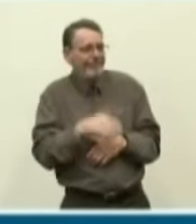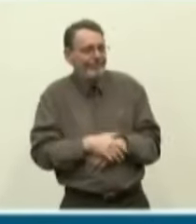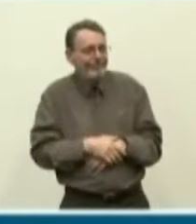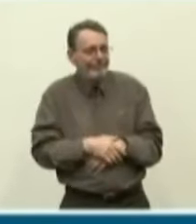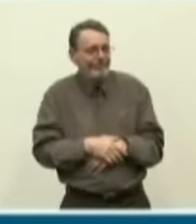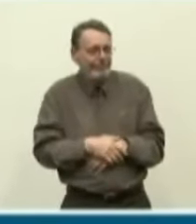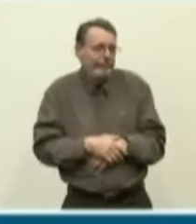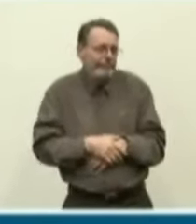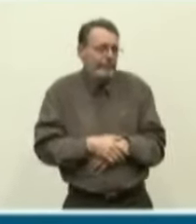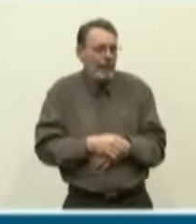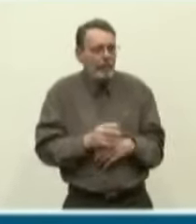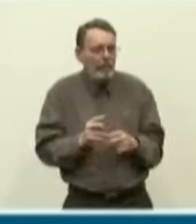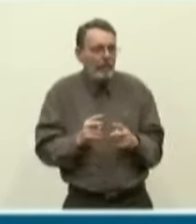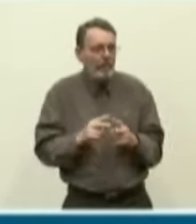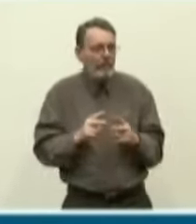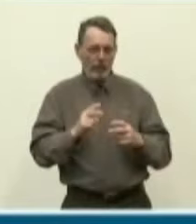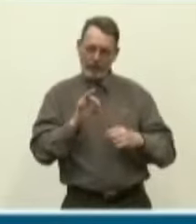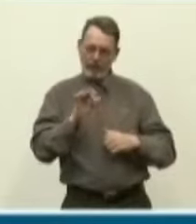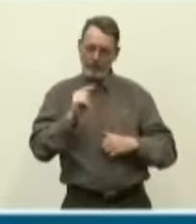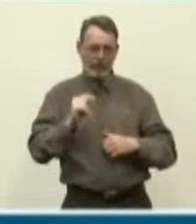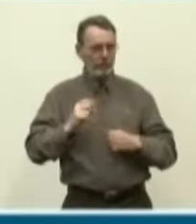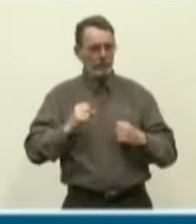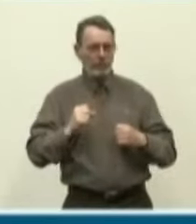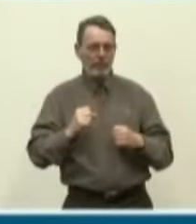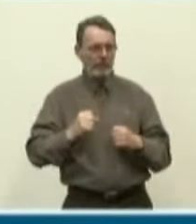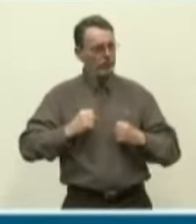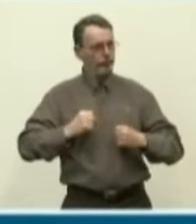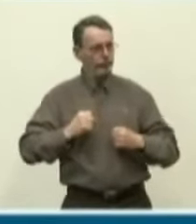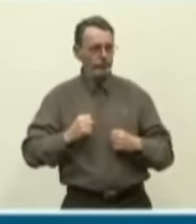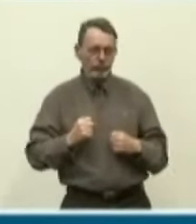Okay. I mean, they were very fit. Good. Oh, hang on a second. He's looking.